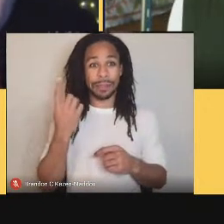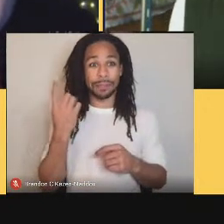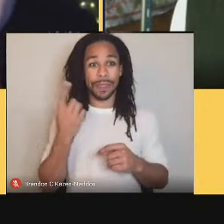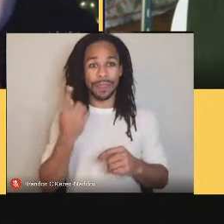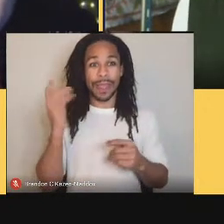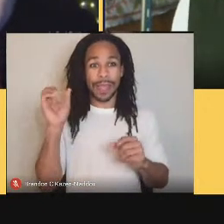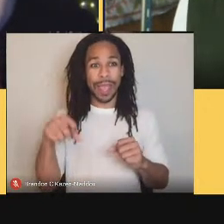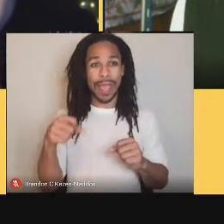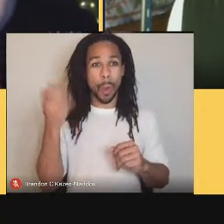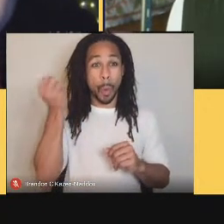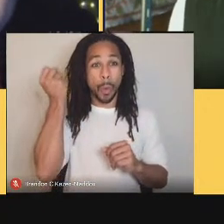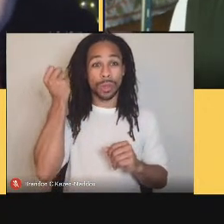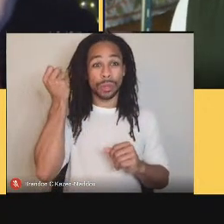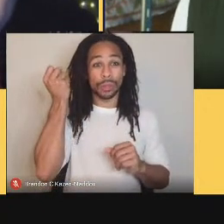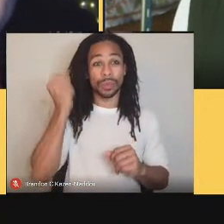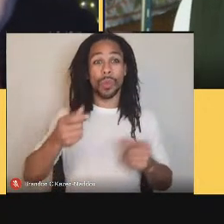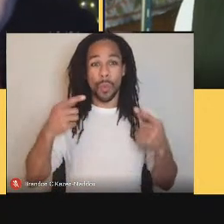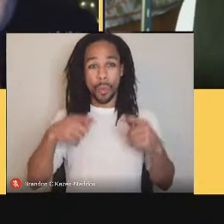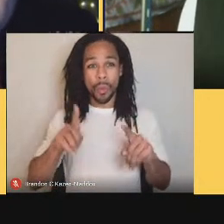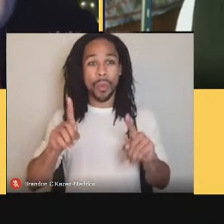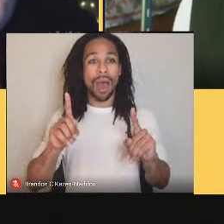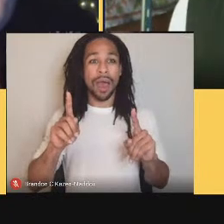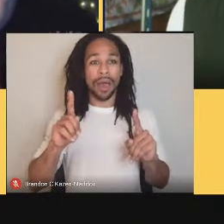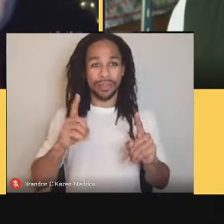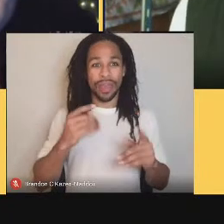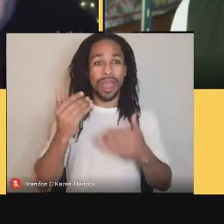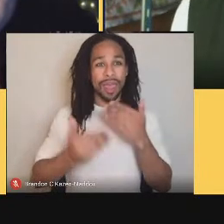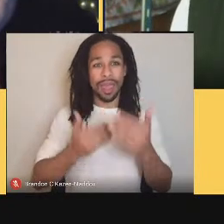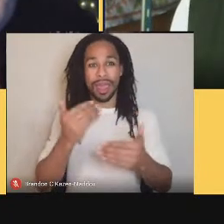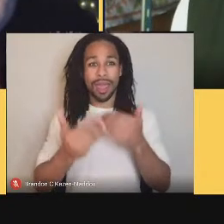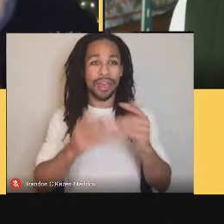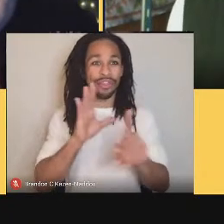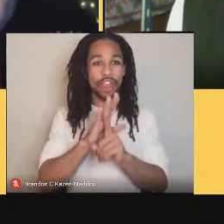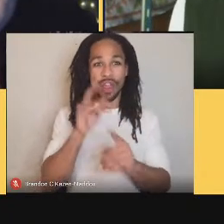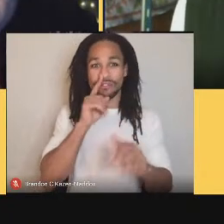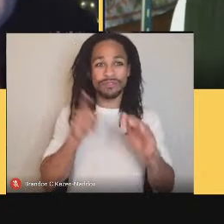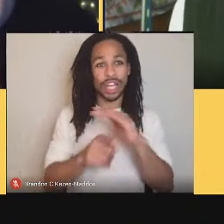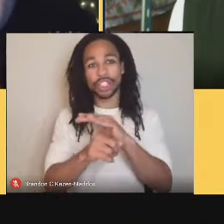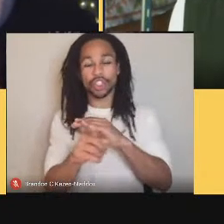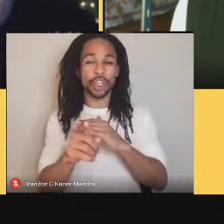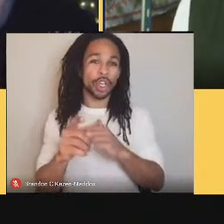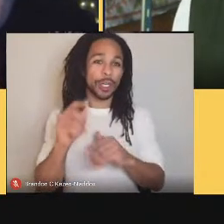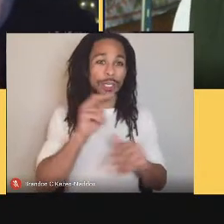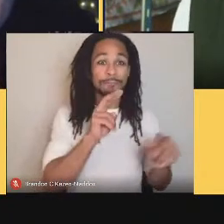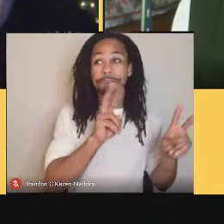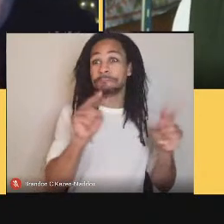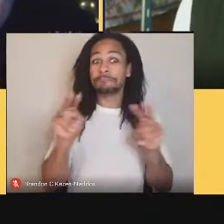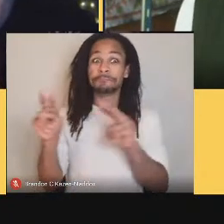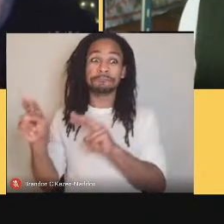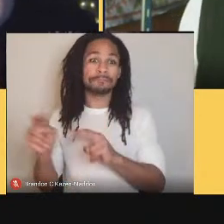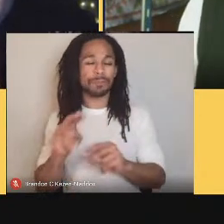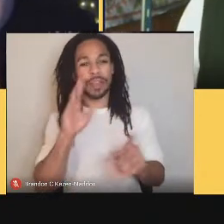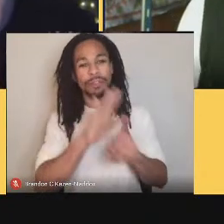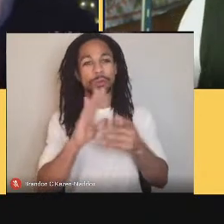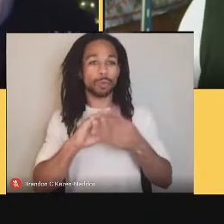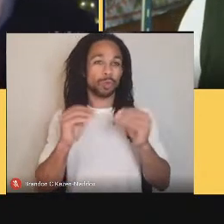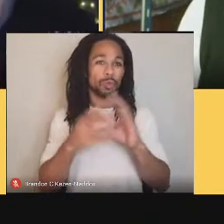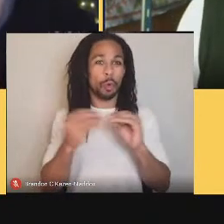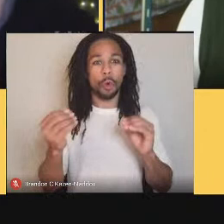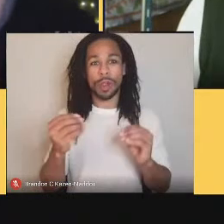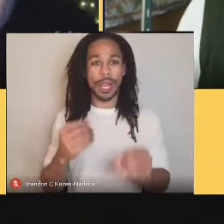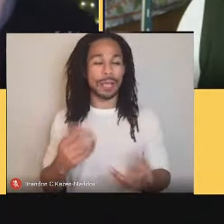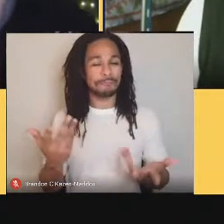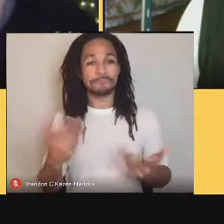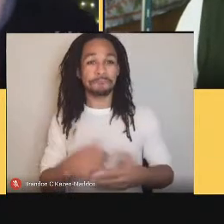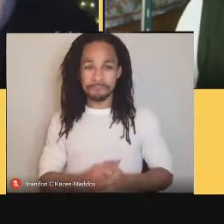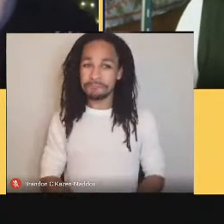to while they go on the adventure of, you know, wherever they're headed, whatever story they're going to be listening to.